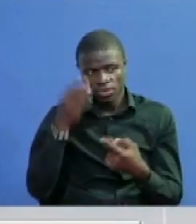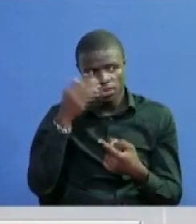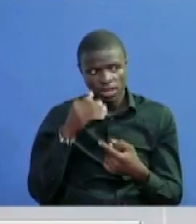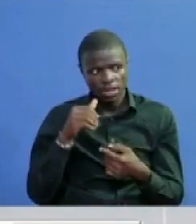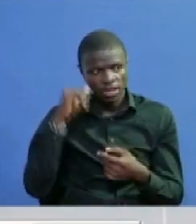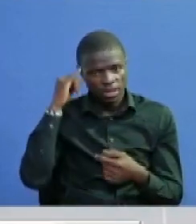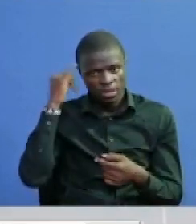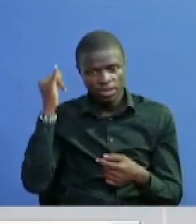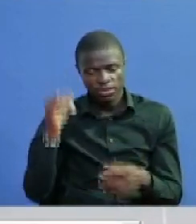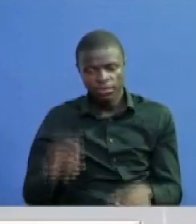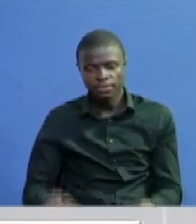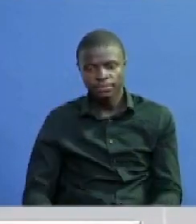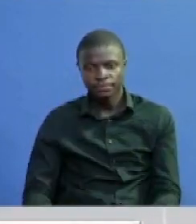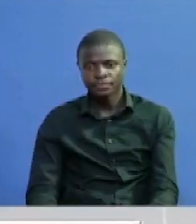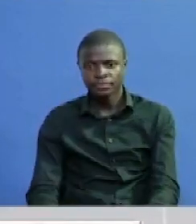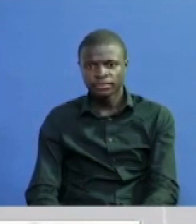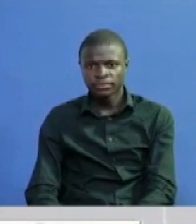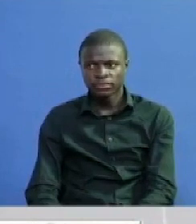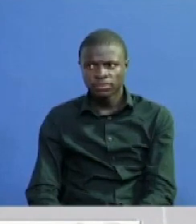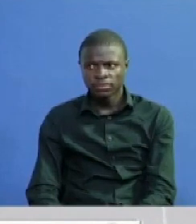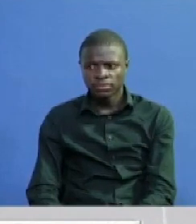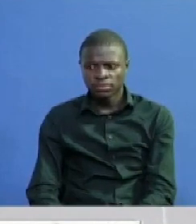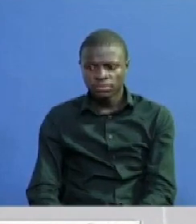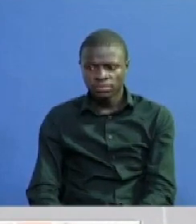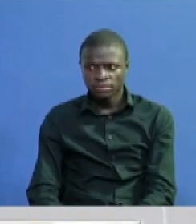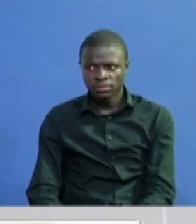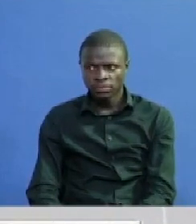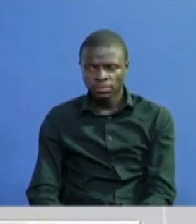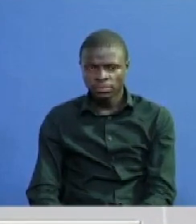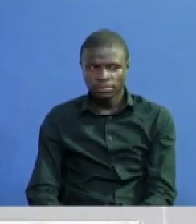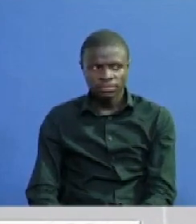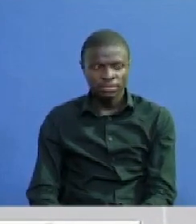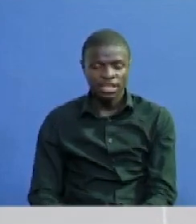Suba Churchill, for making time for us tonight. That is the Executive